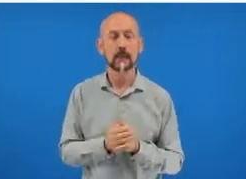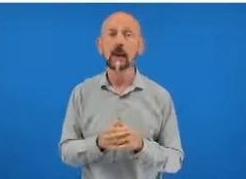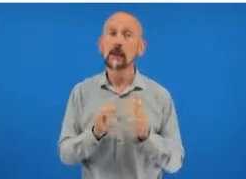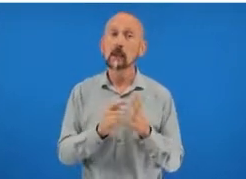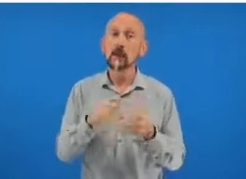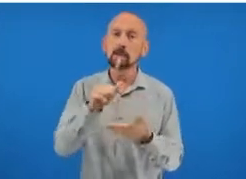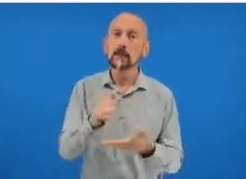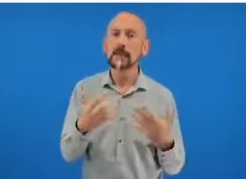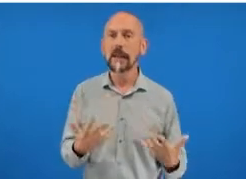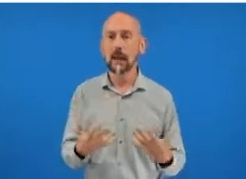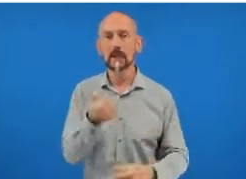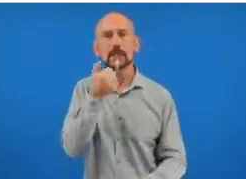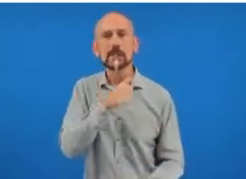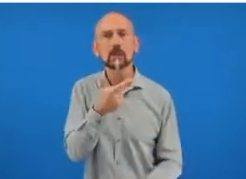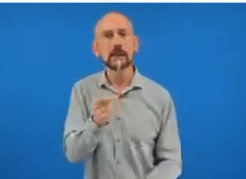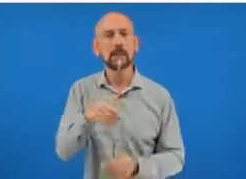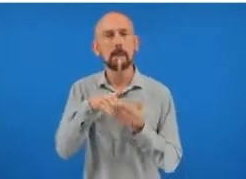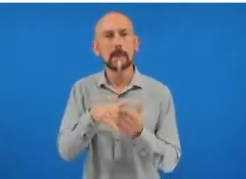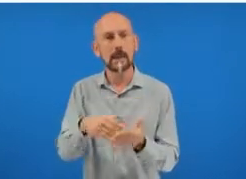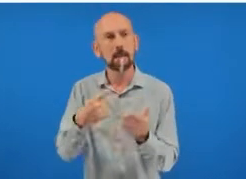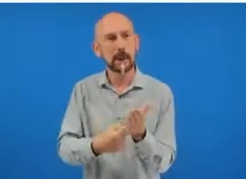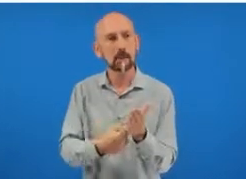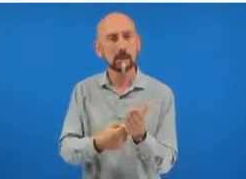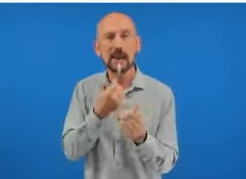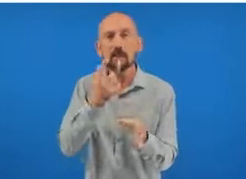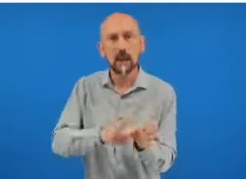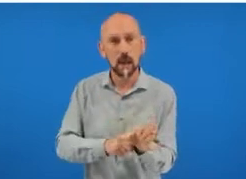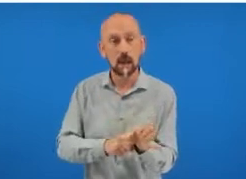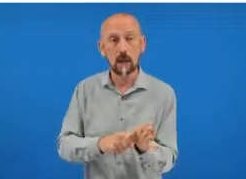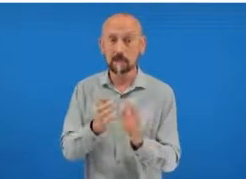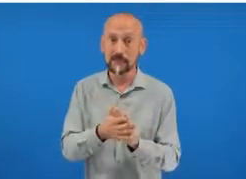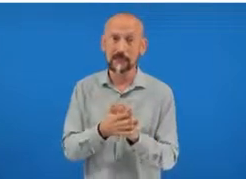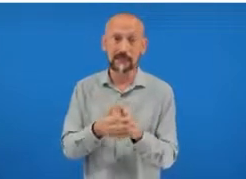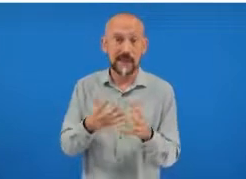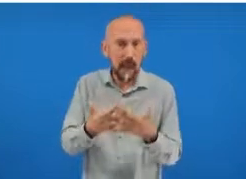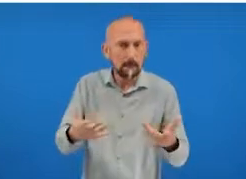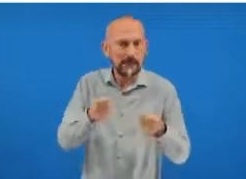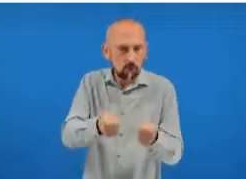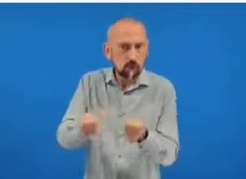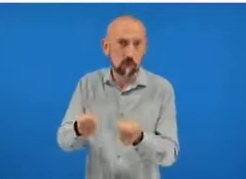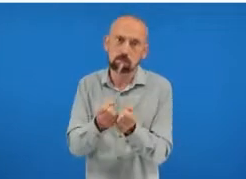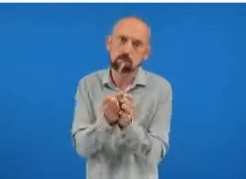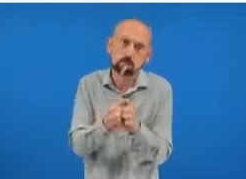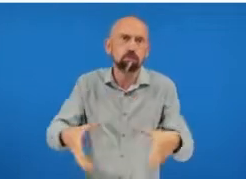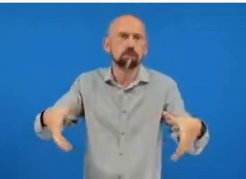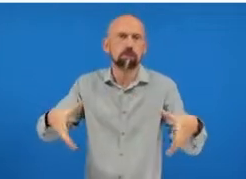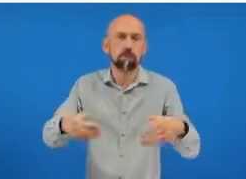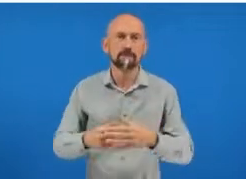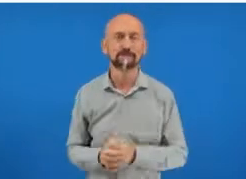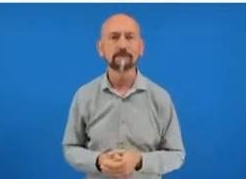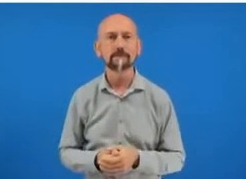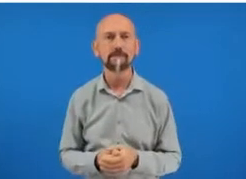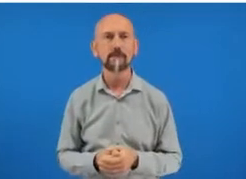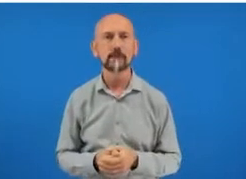million per annum, and many more people are having treatment as a consequence. So if data is so